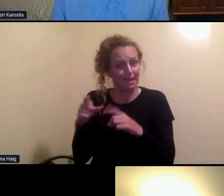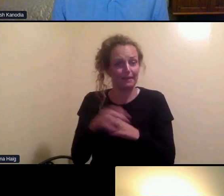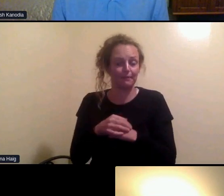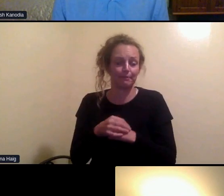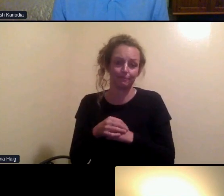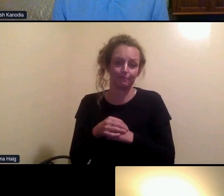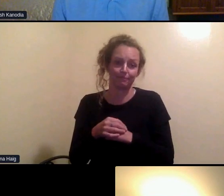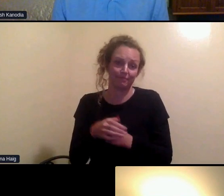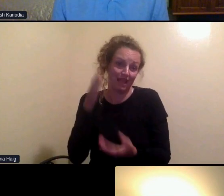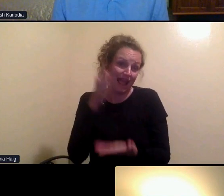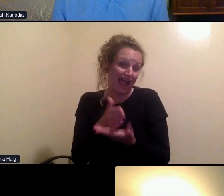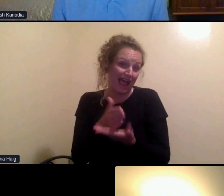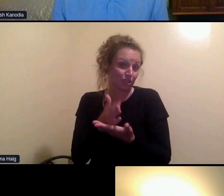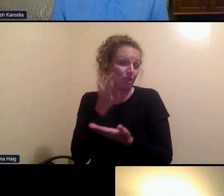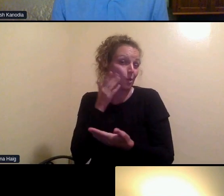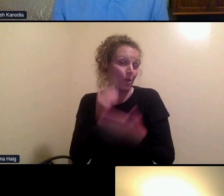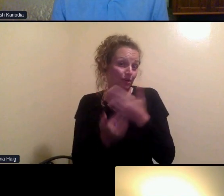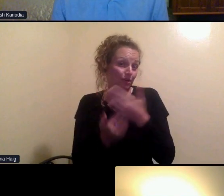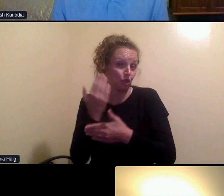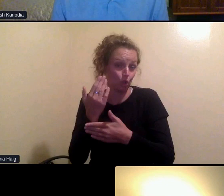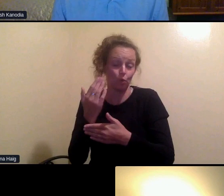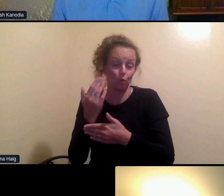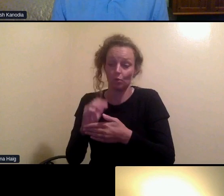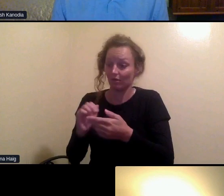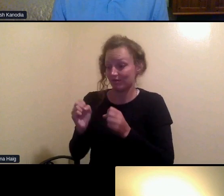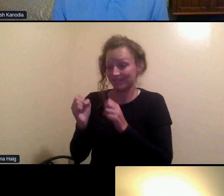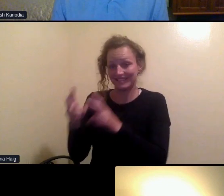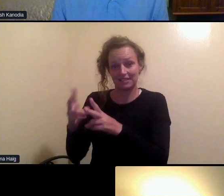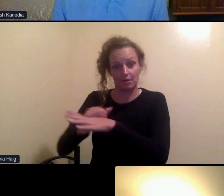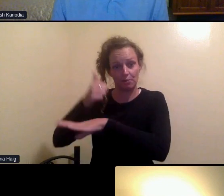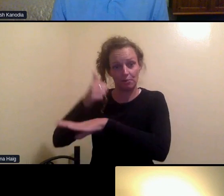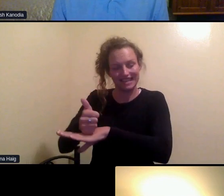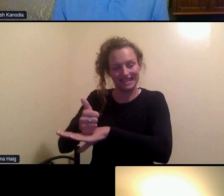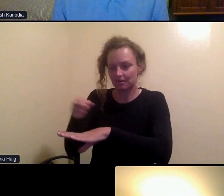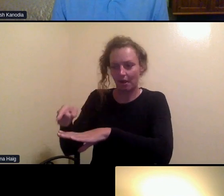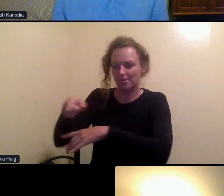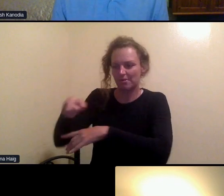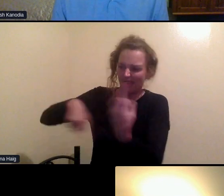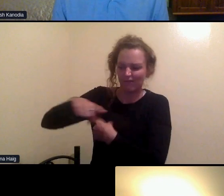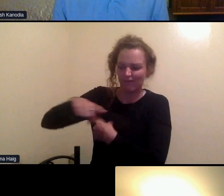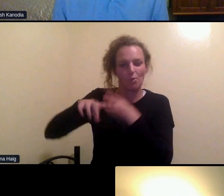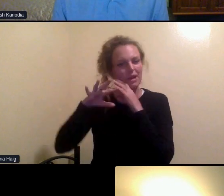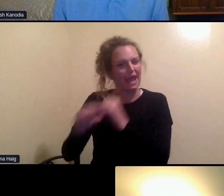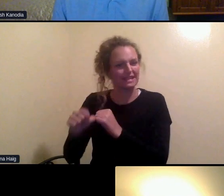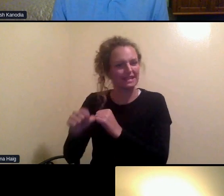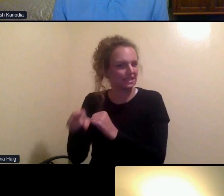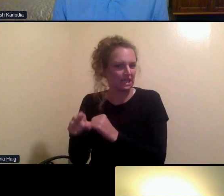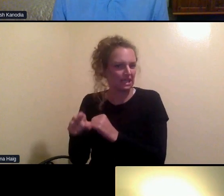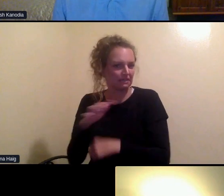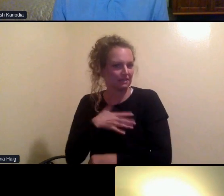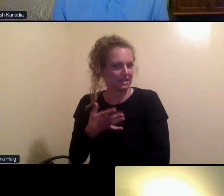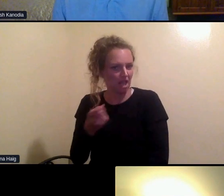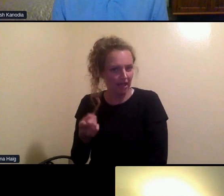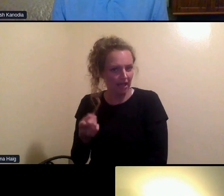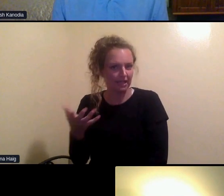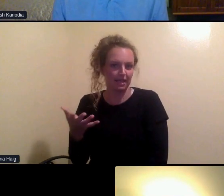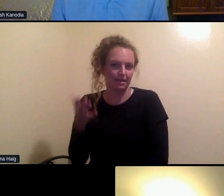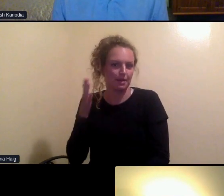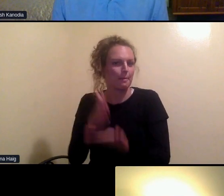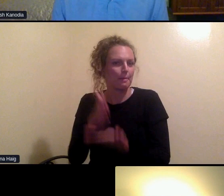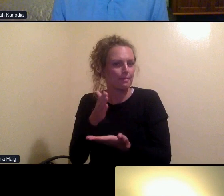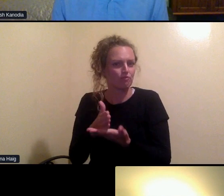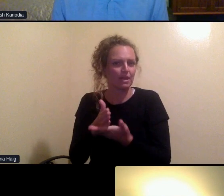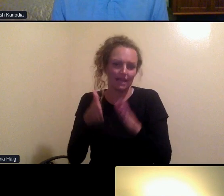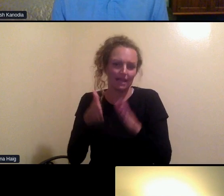clunky. So, you know, there's always this synergy between making sure stuff's accessible and then usable for everyone else as well. So I just wanted to stress that